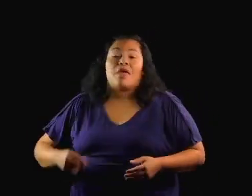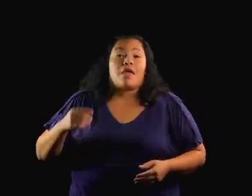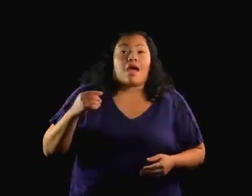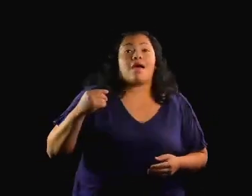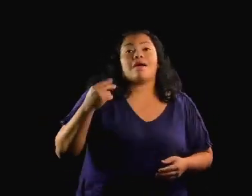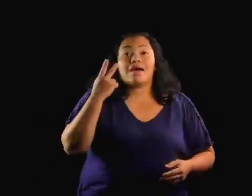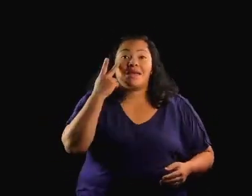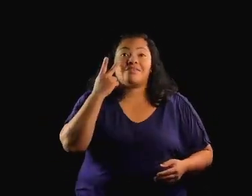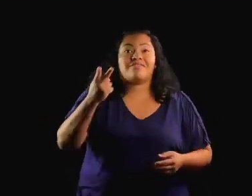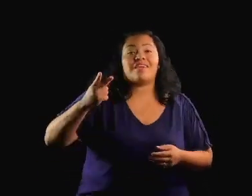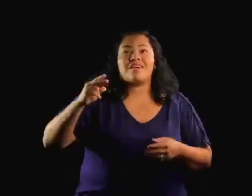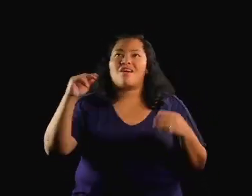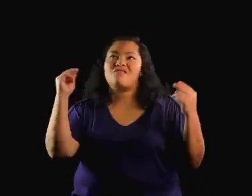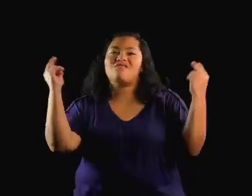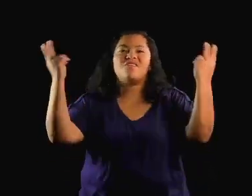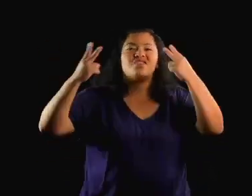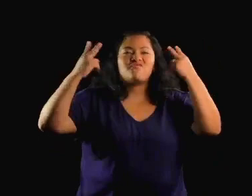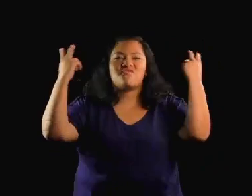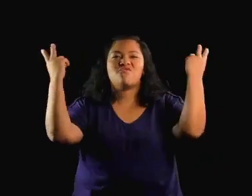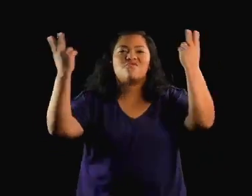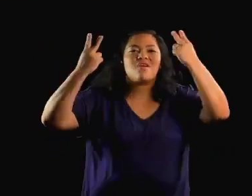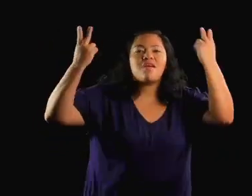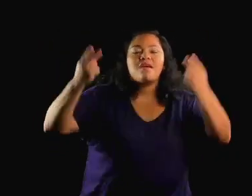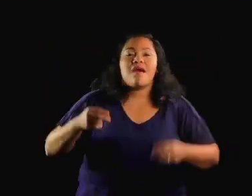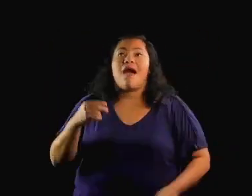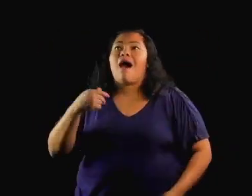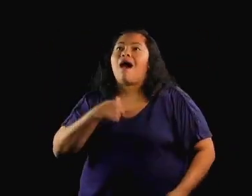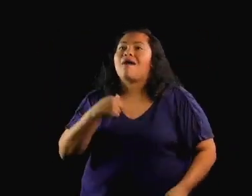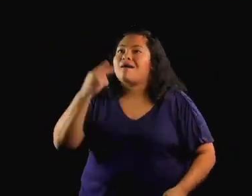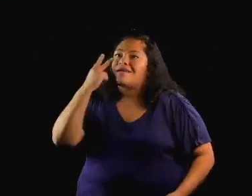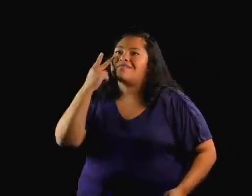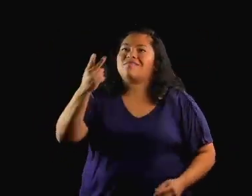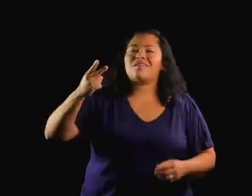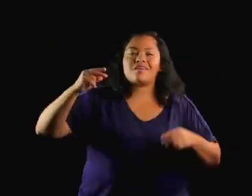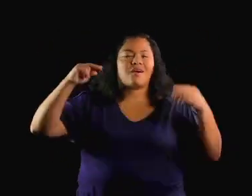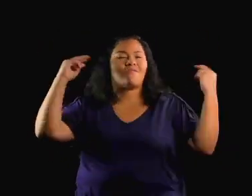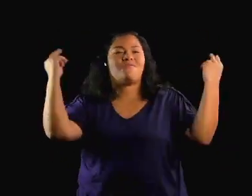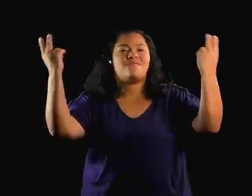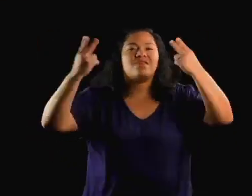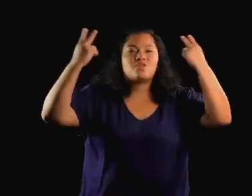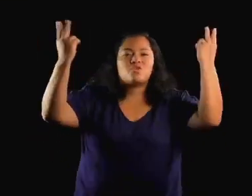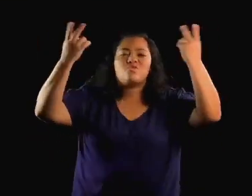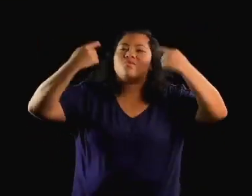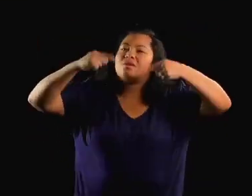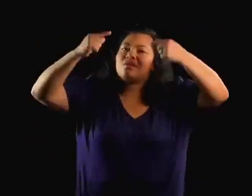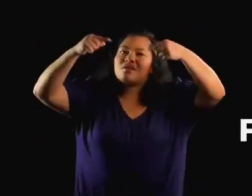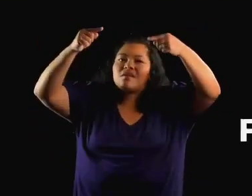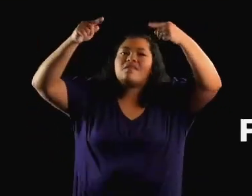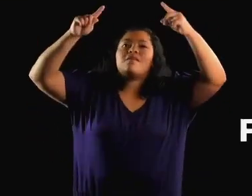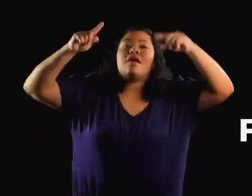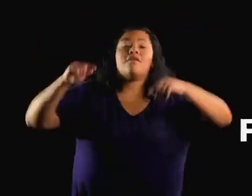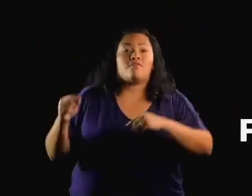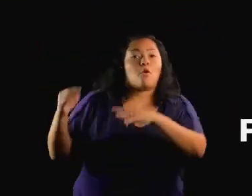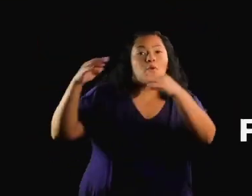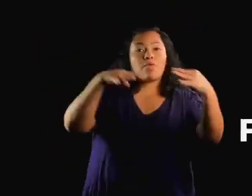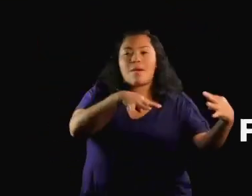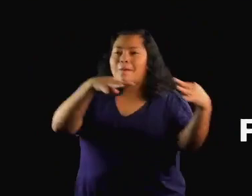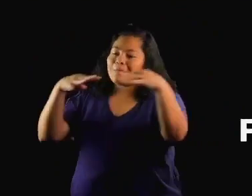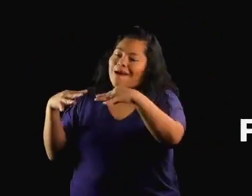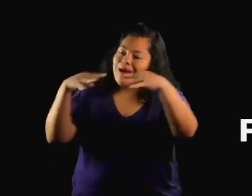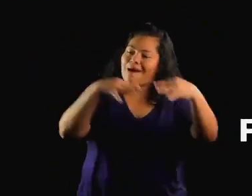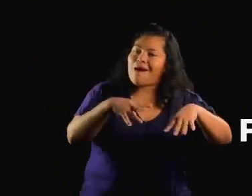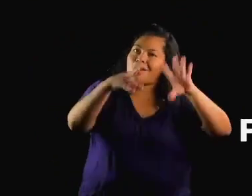voice. I'm gonna see a victory. I'm gonna see a victory. Yeah. For